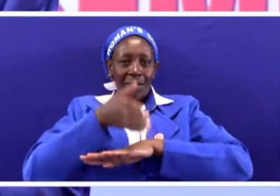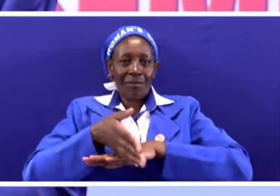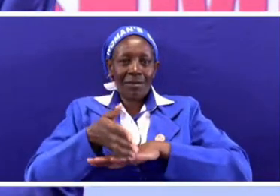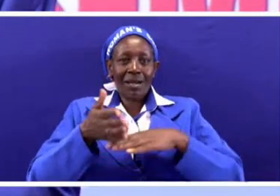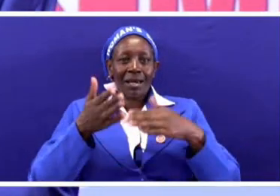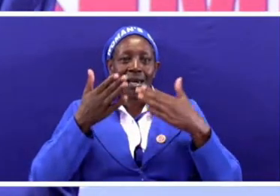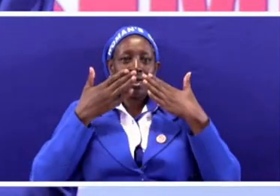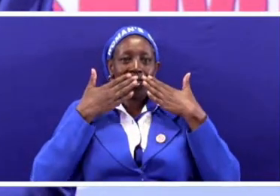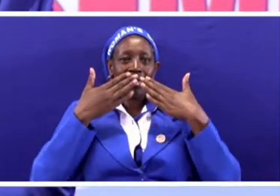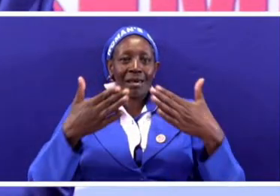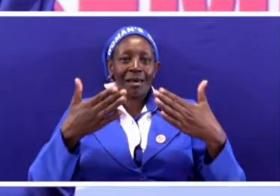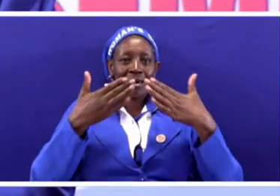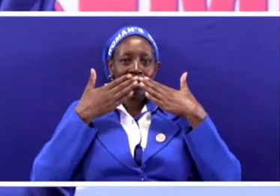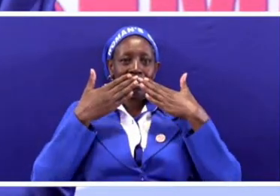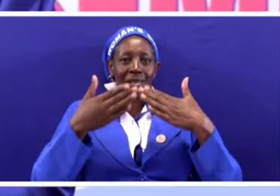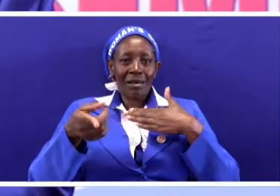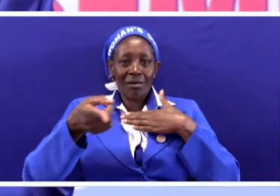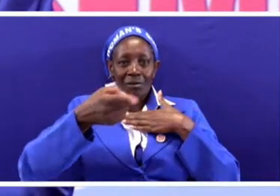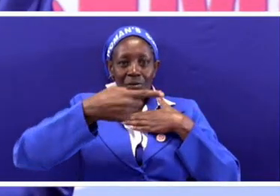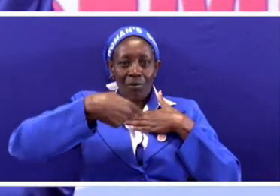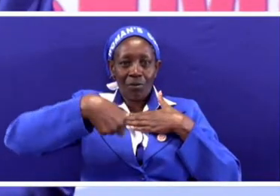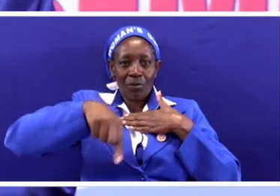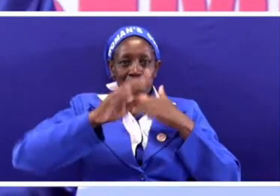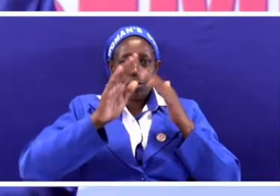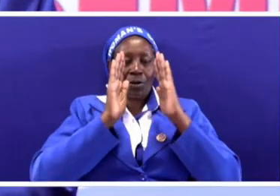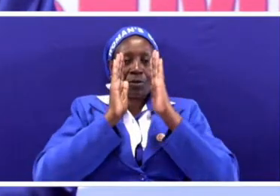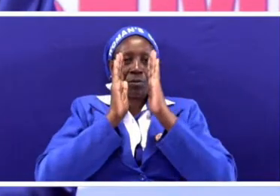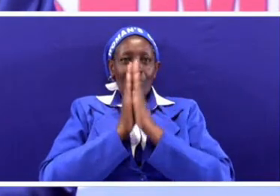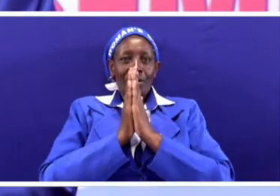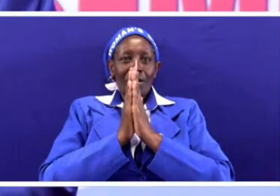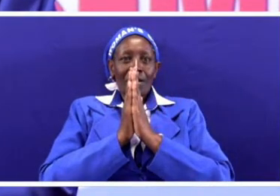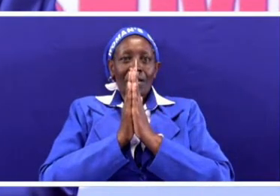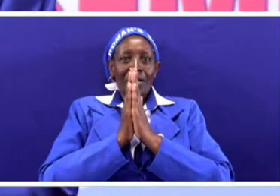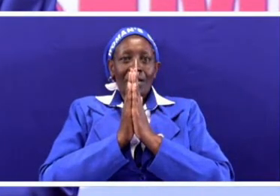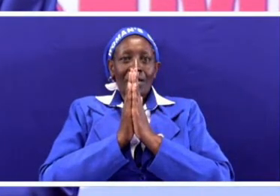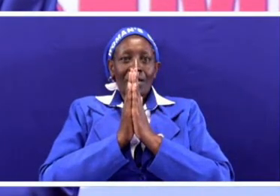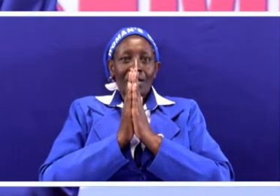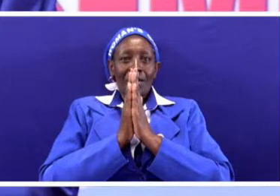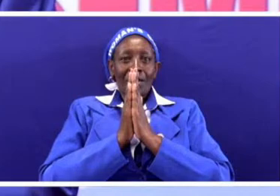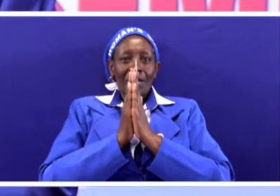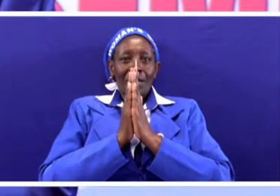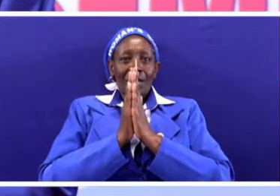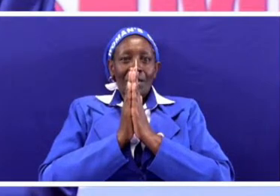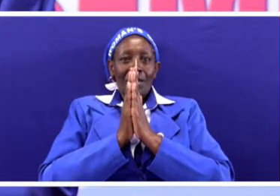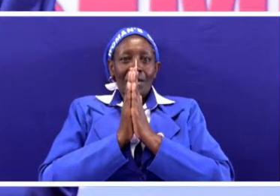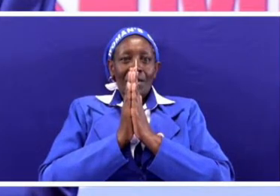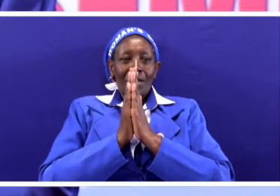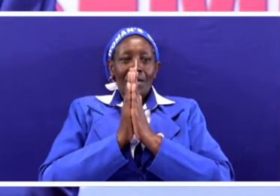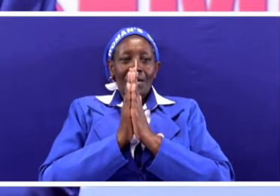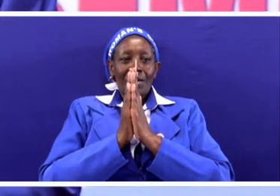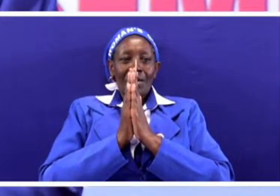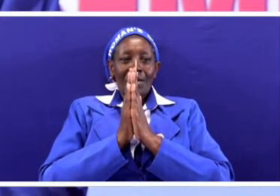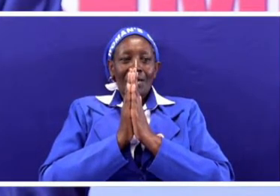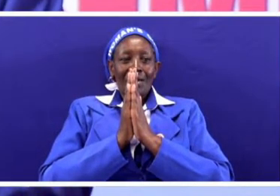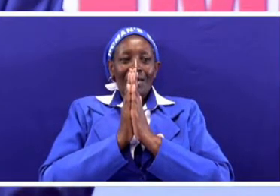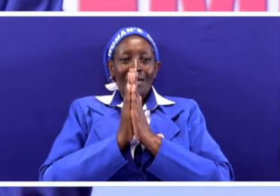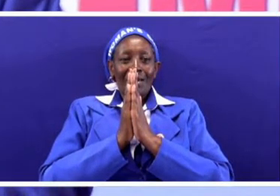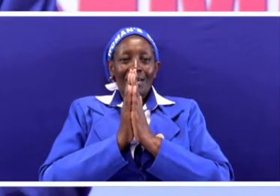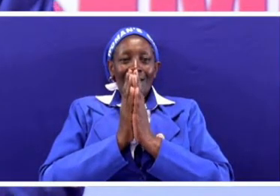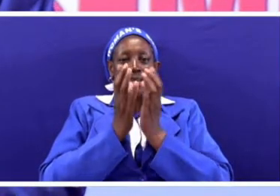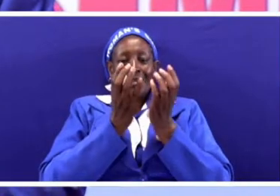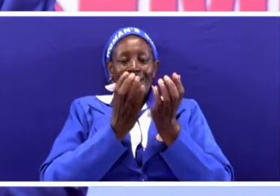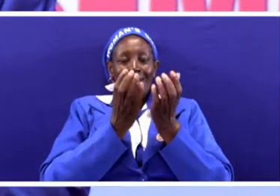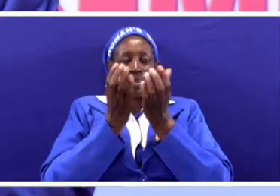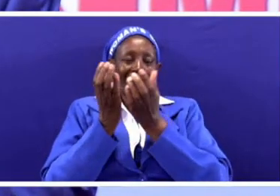prayer for him, even as we pray for ourselves. And take home the message of Joshua, as it has been